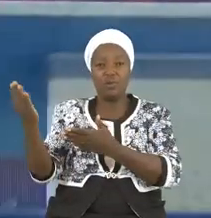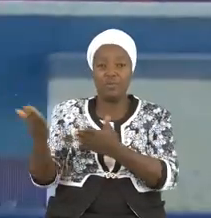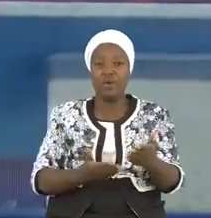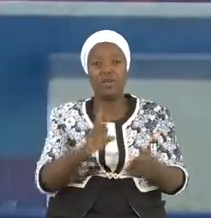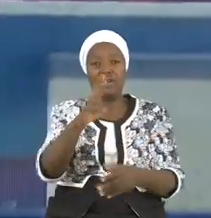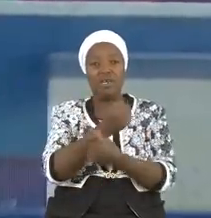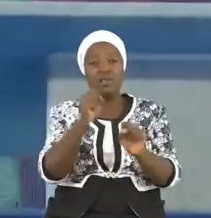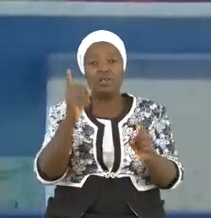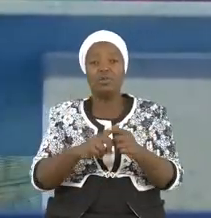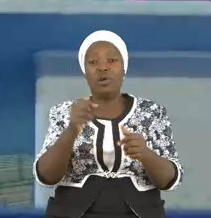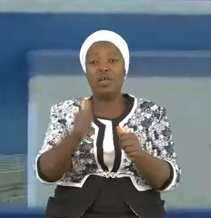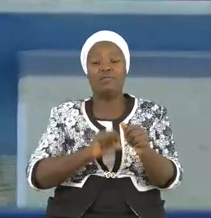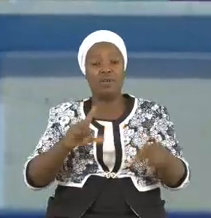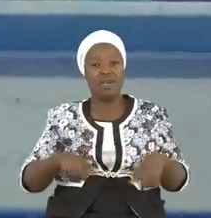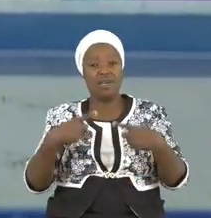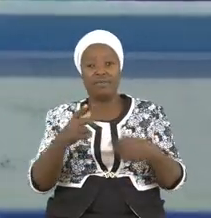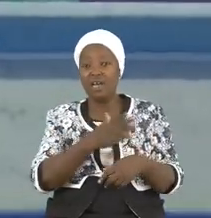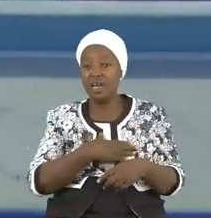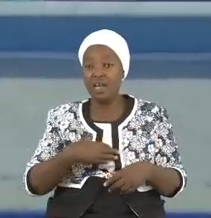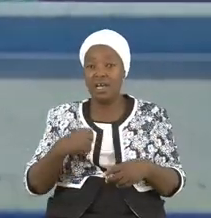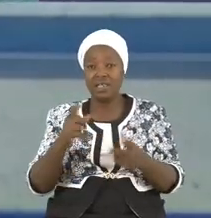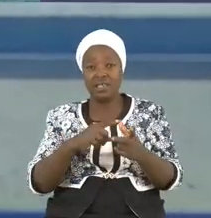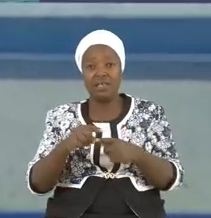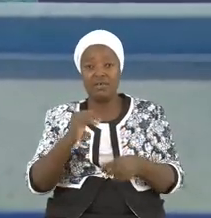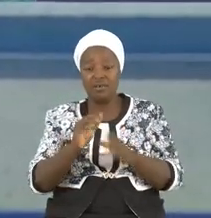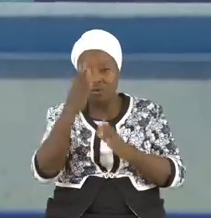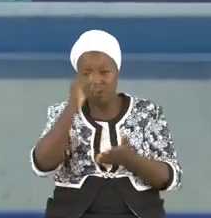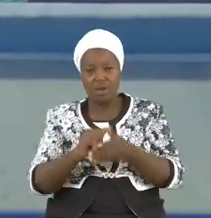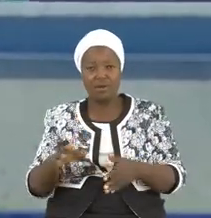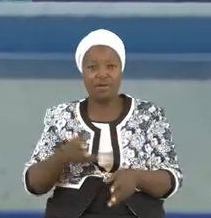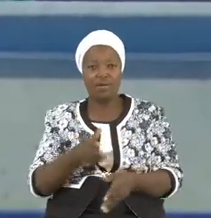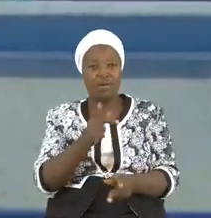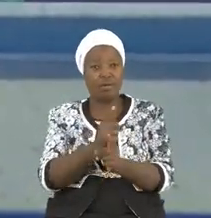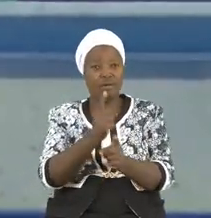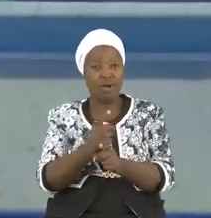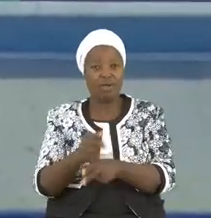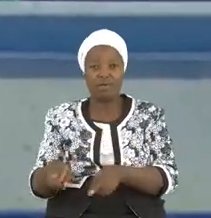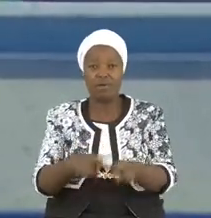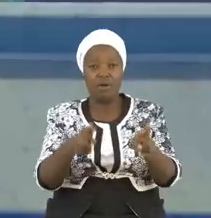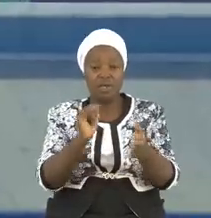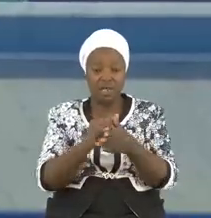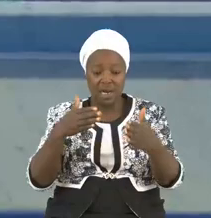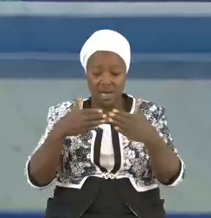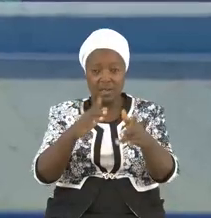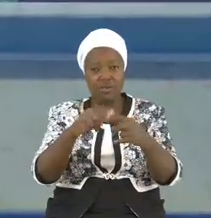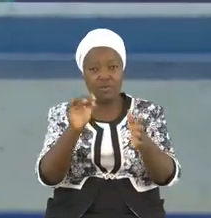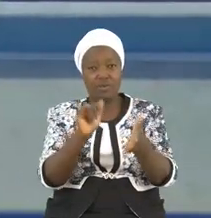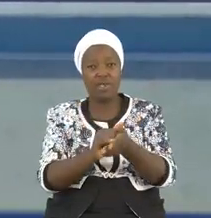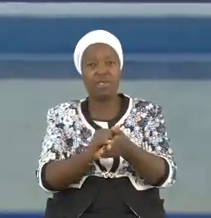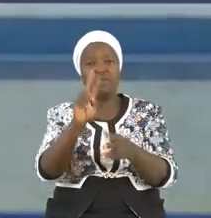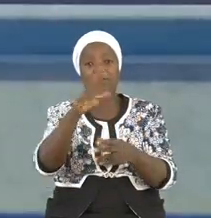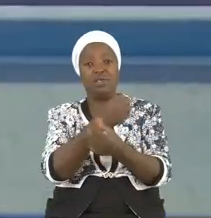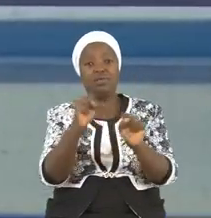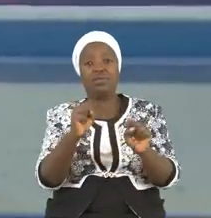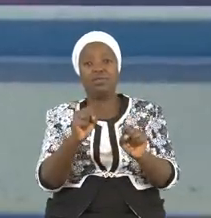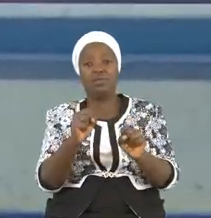every life. And we need to know the right road that leads to that redemption. There are people